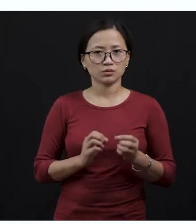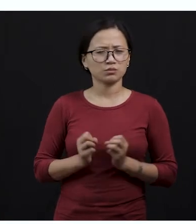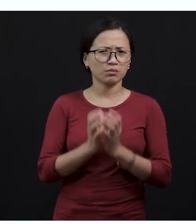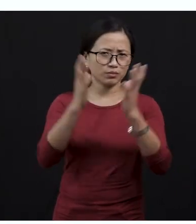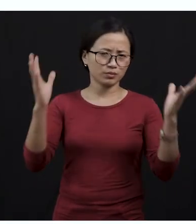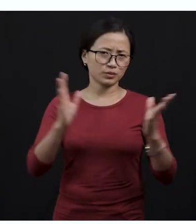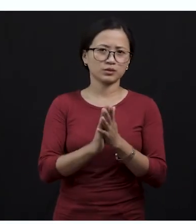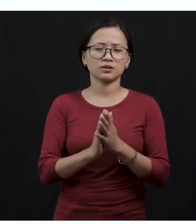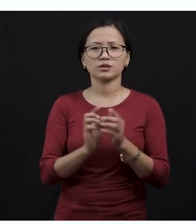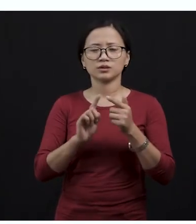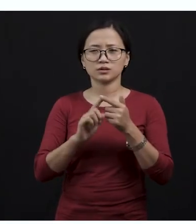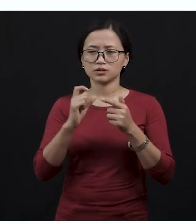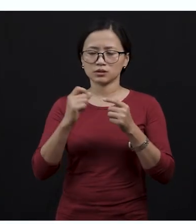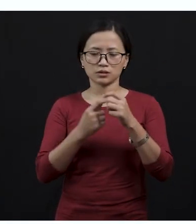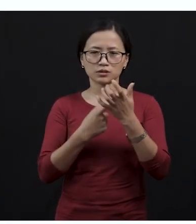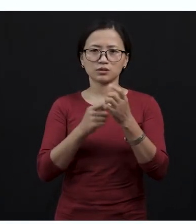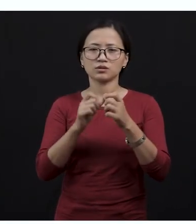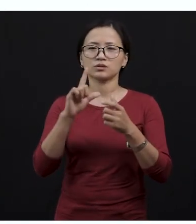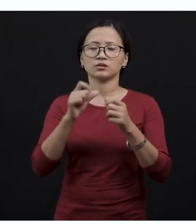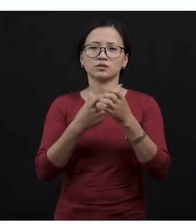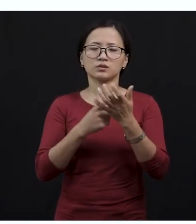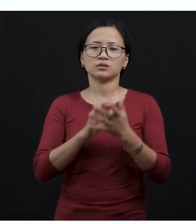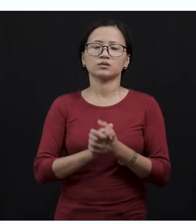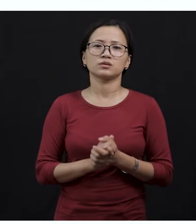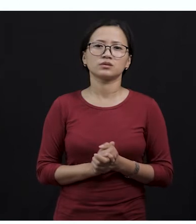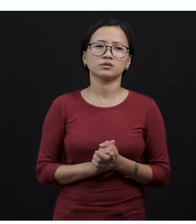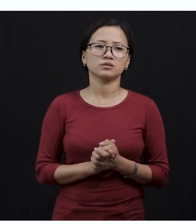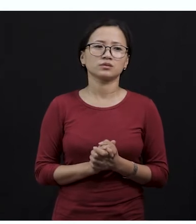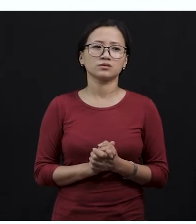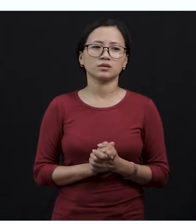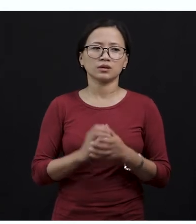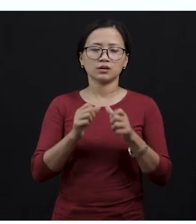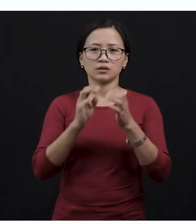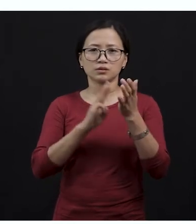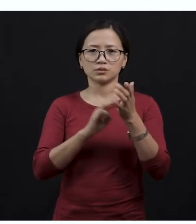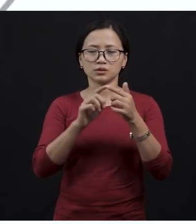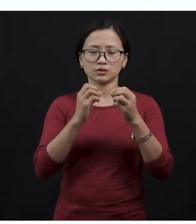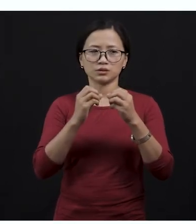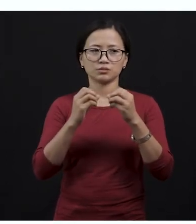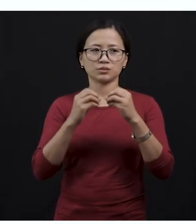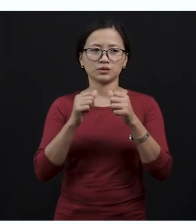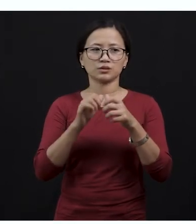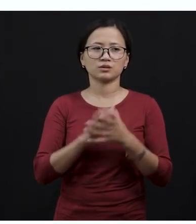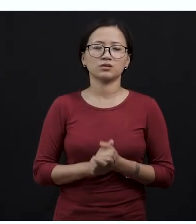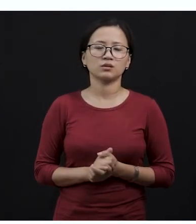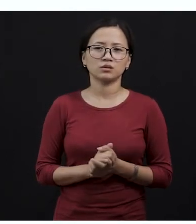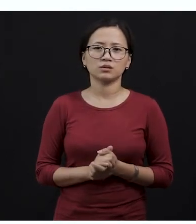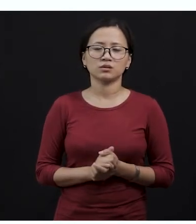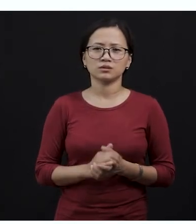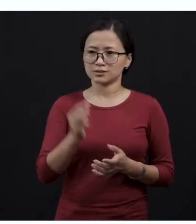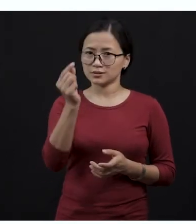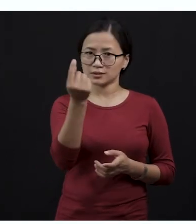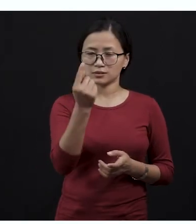multicellular. Now, this paramecium is a single-celled organism. This amoeba is also a single-celled